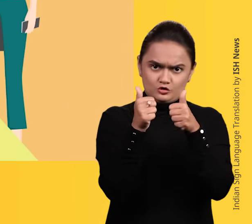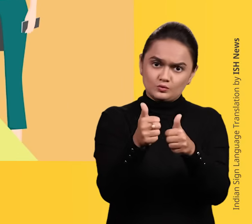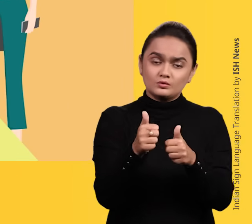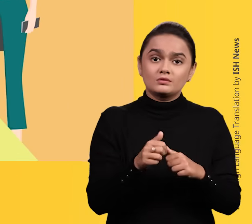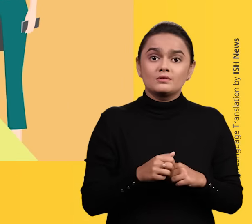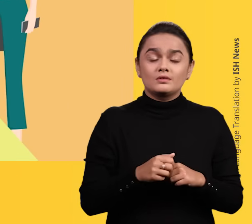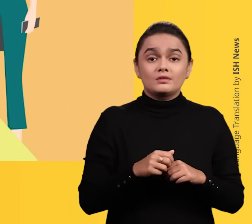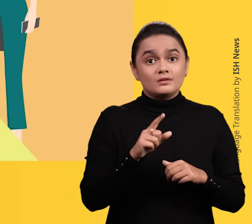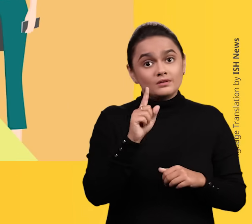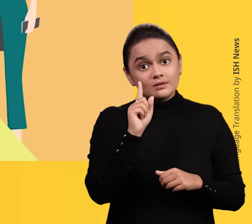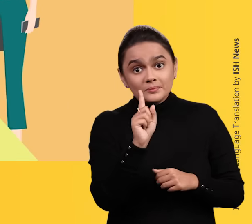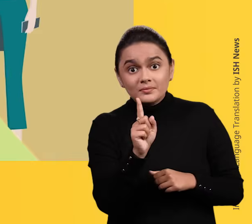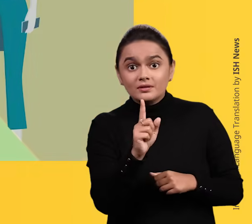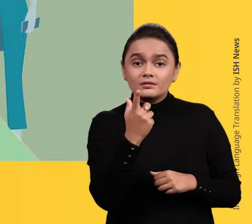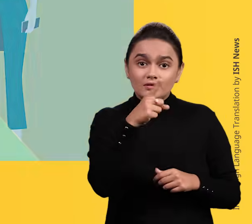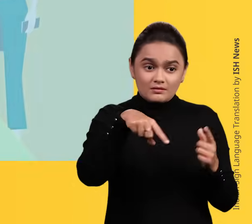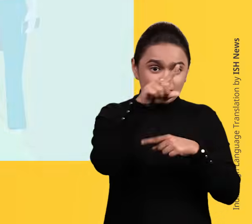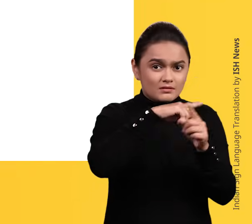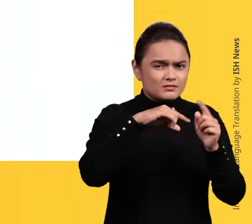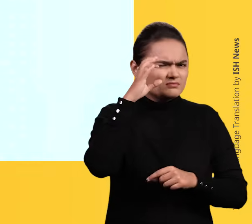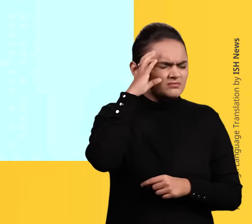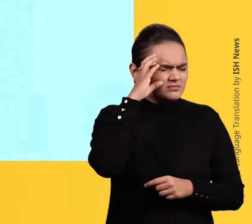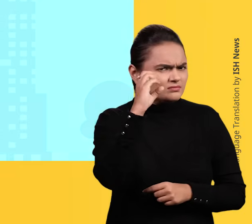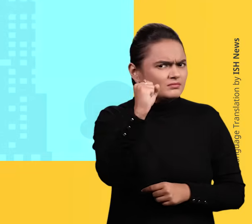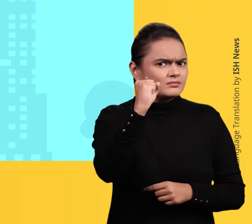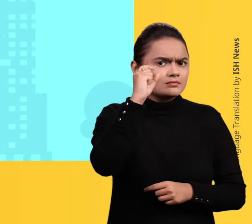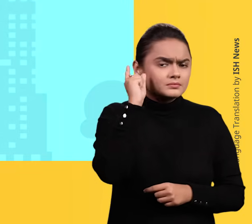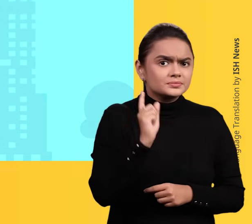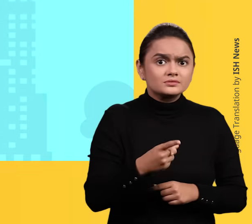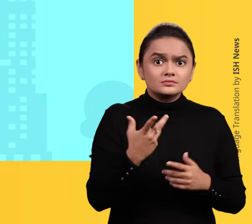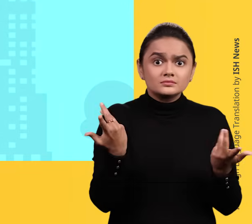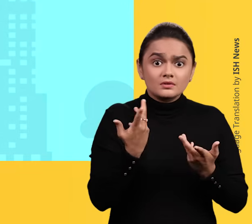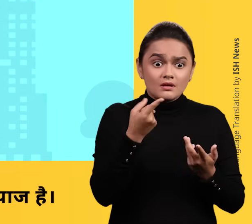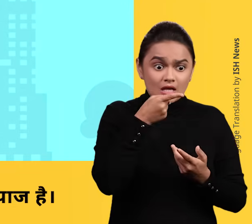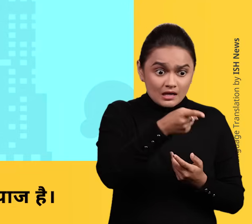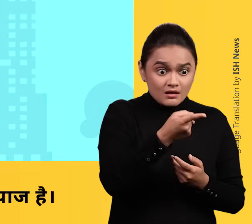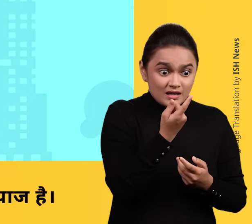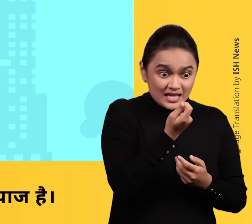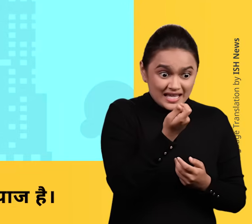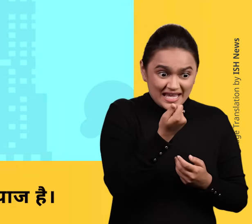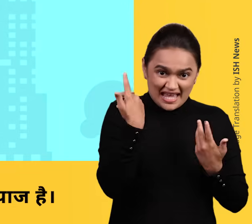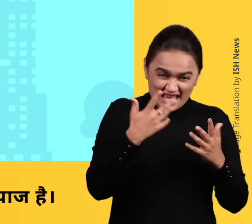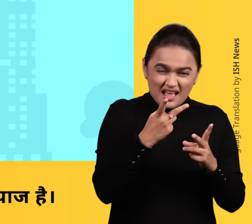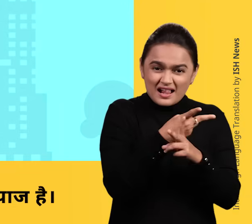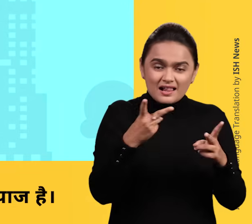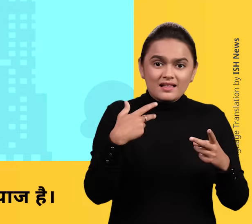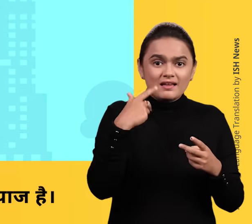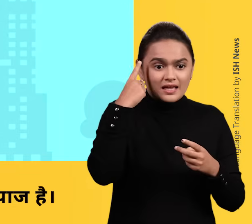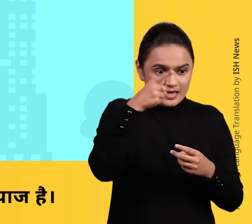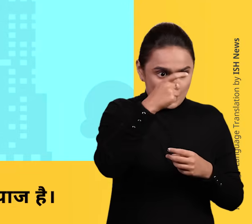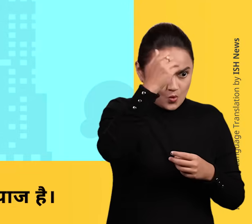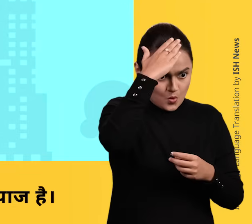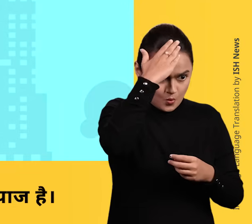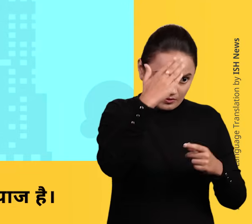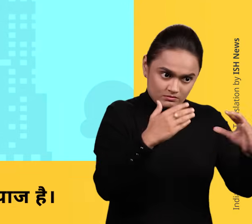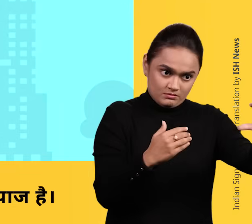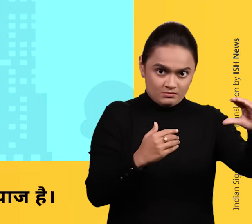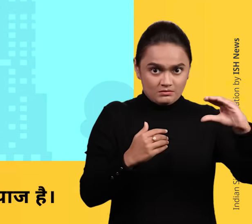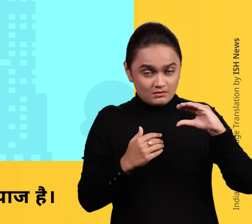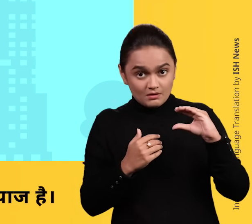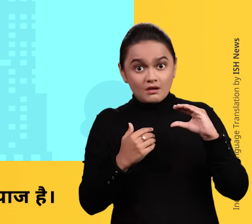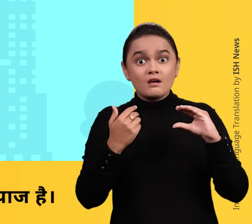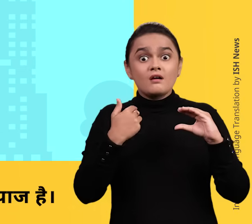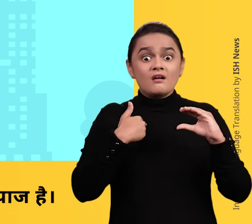etc. However, one must keep in mind that there is a price that one pays to take